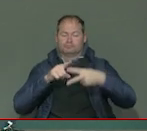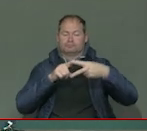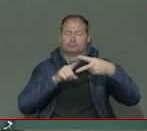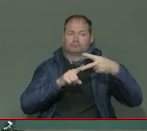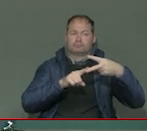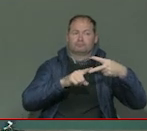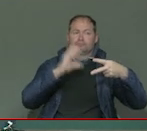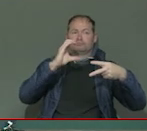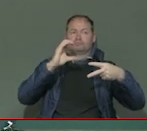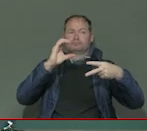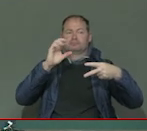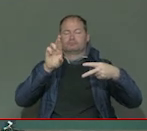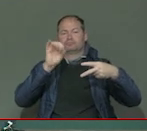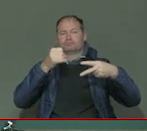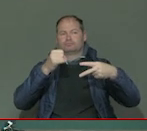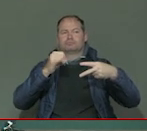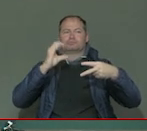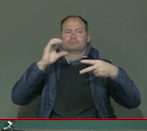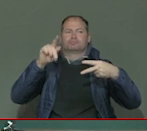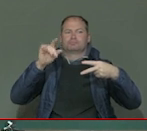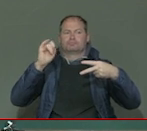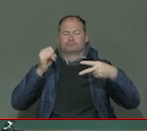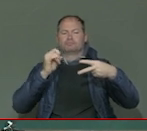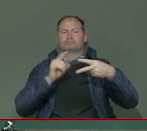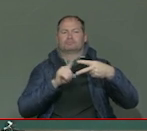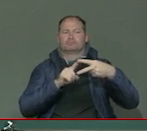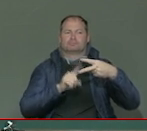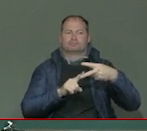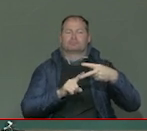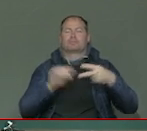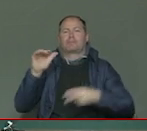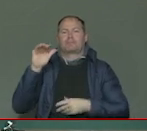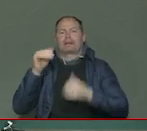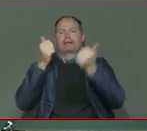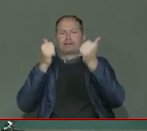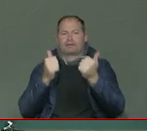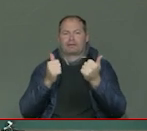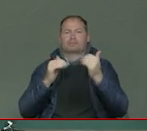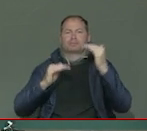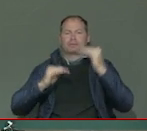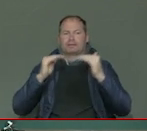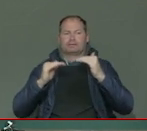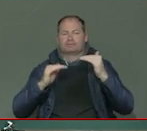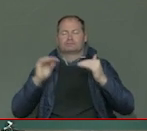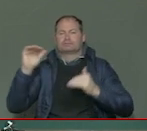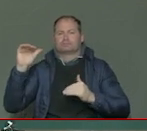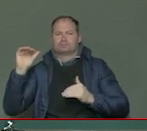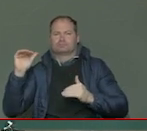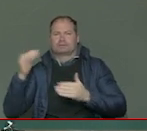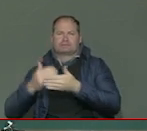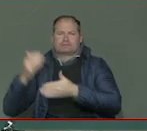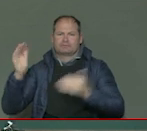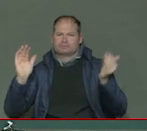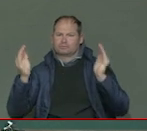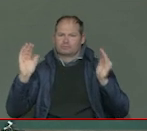our bank balance, and we calculated the bank balance, and we compared the two to see whether our